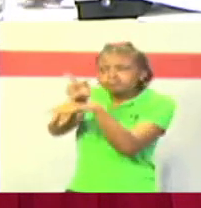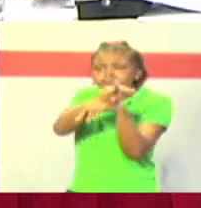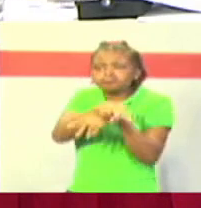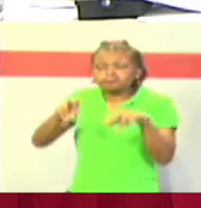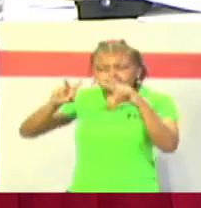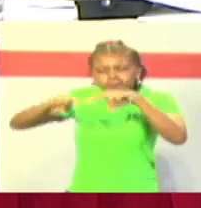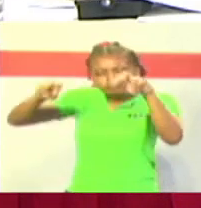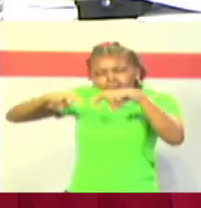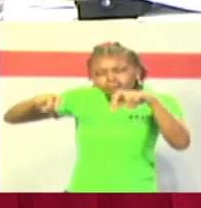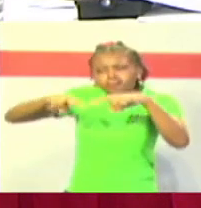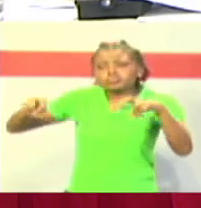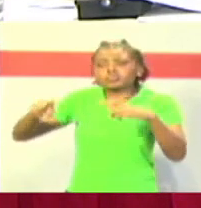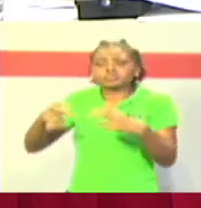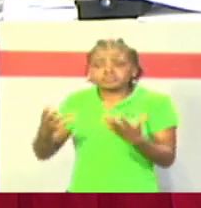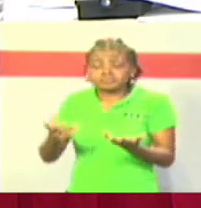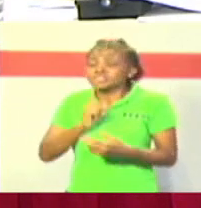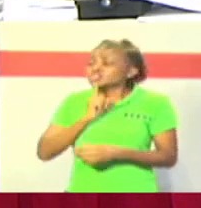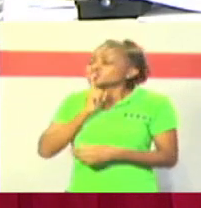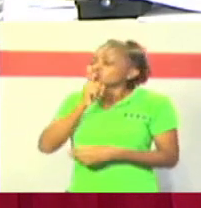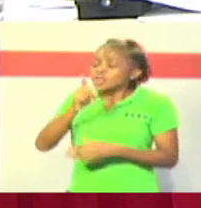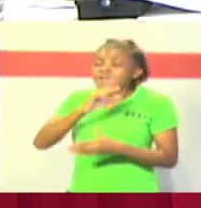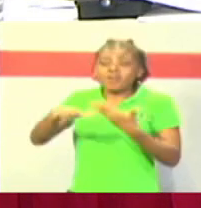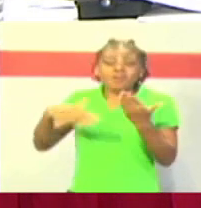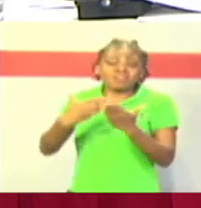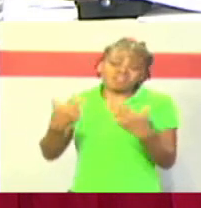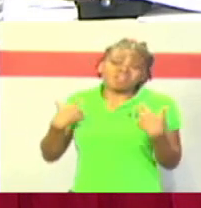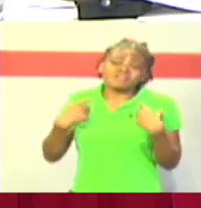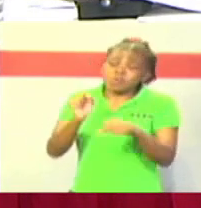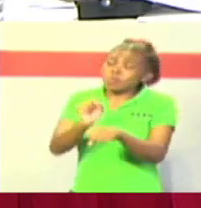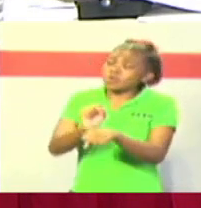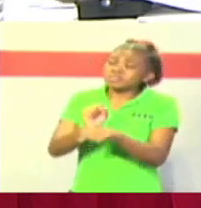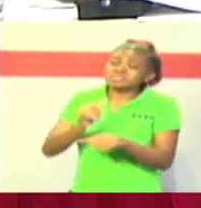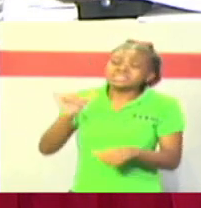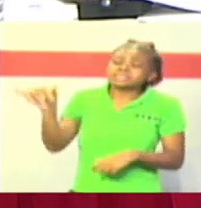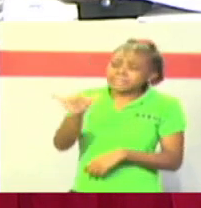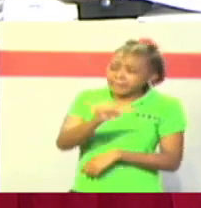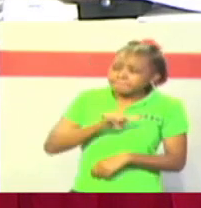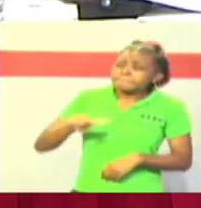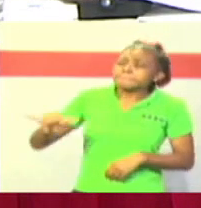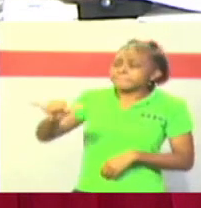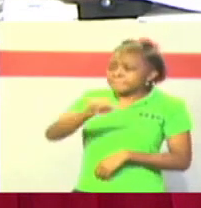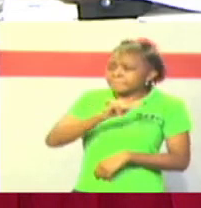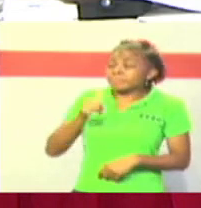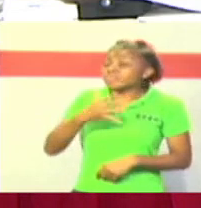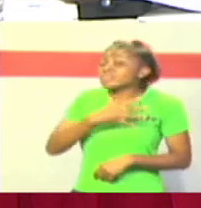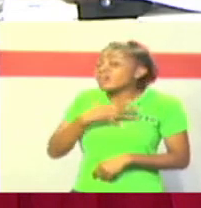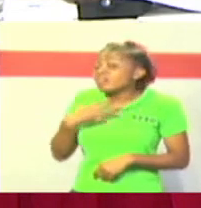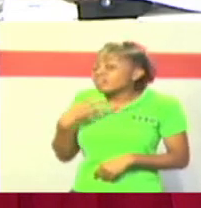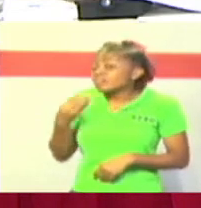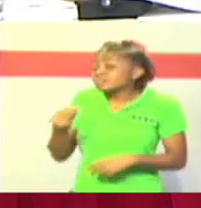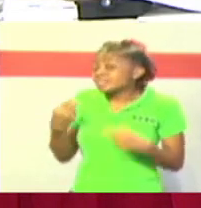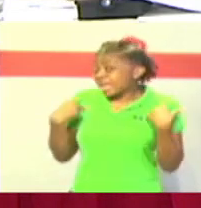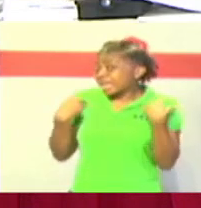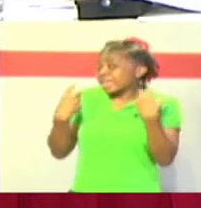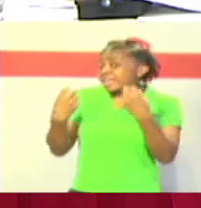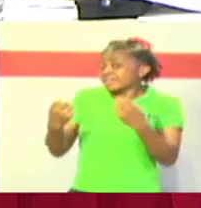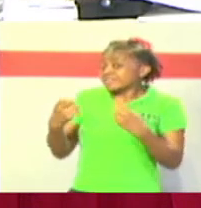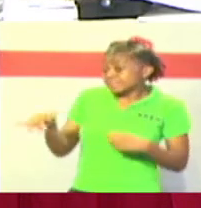on the same page and know what we're looking for. But from a public health perspective, every